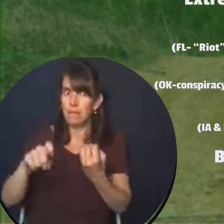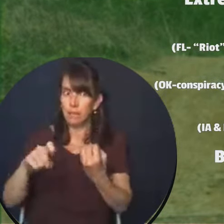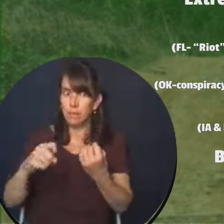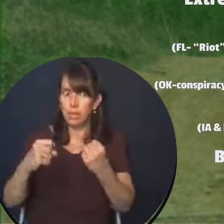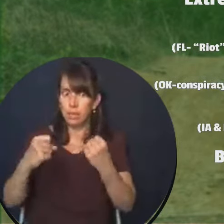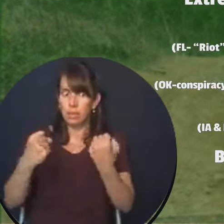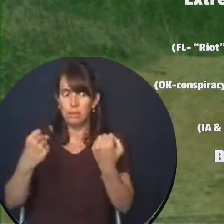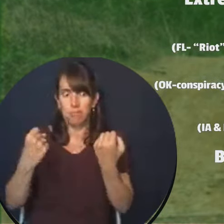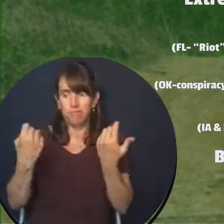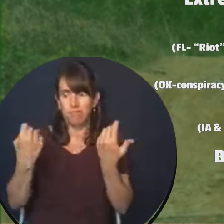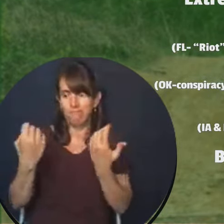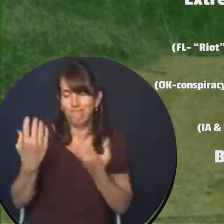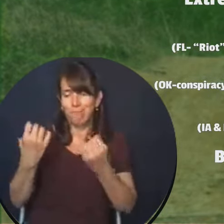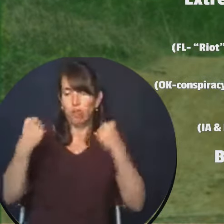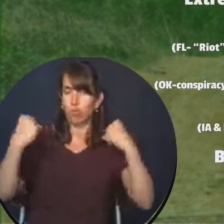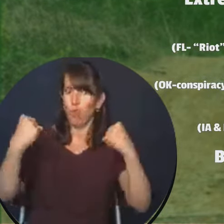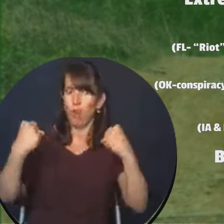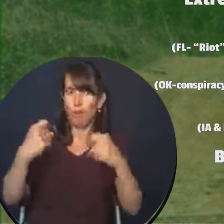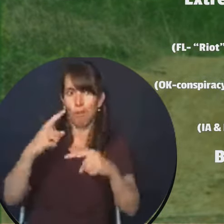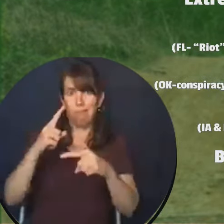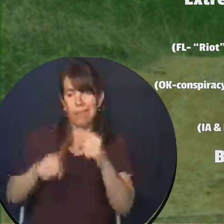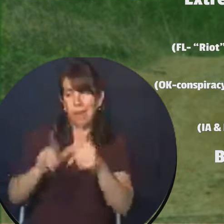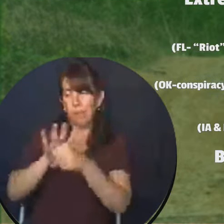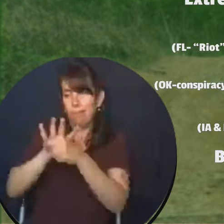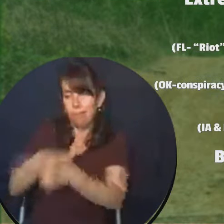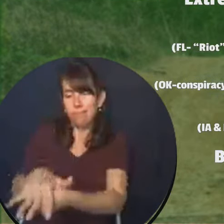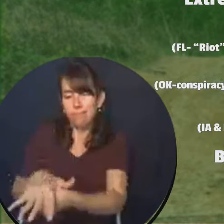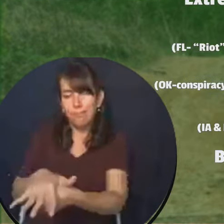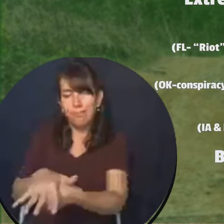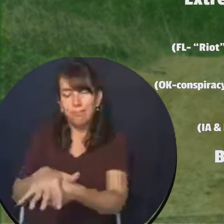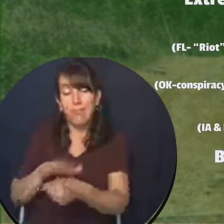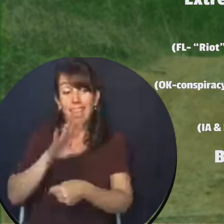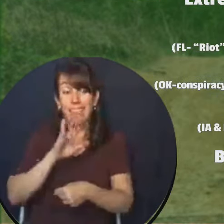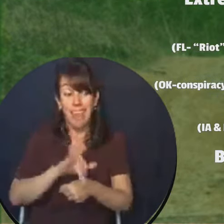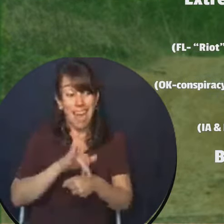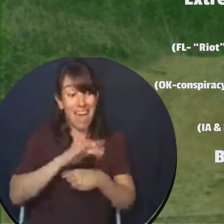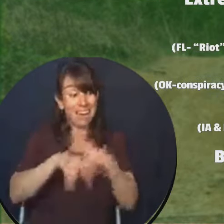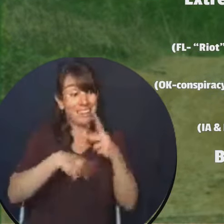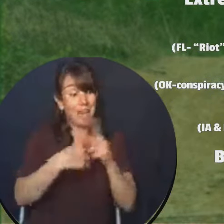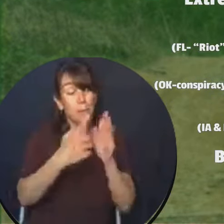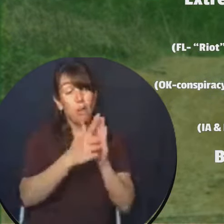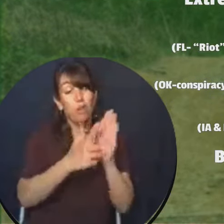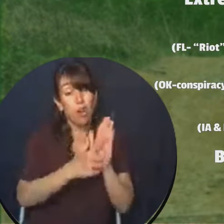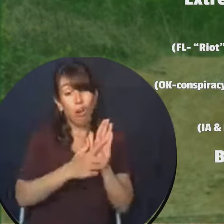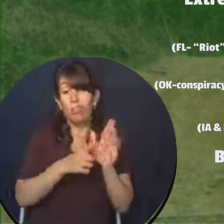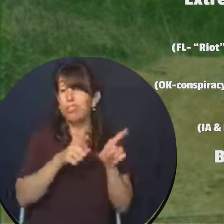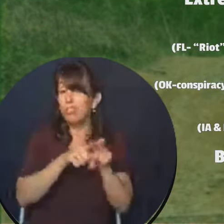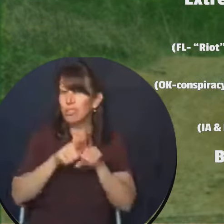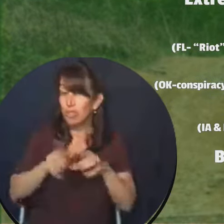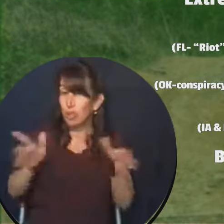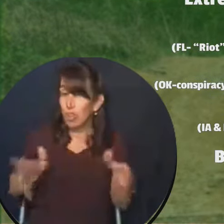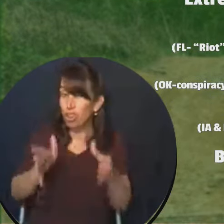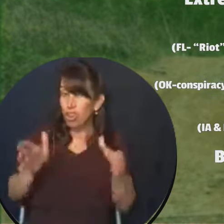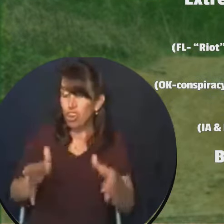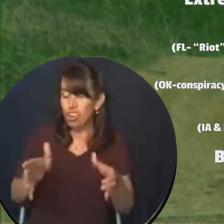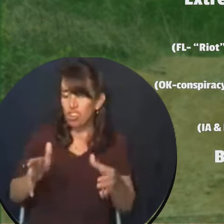money. It also encourages violence against protesters. And there have been a couple of